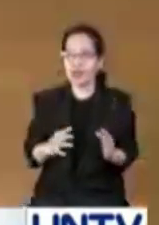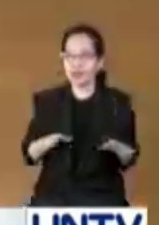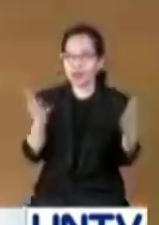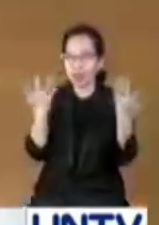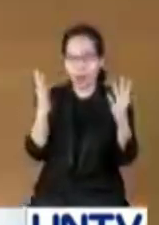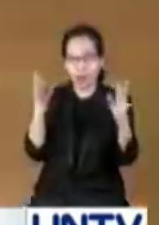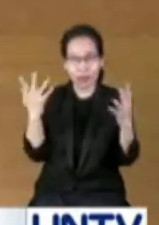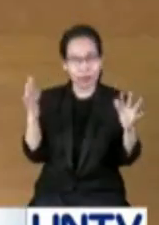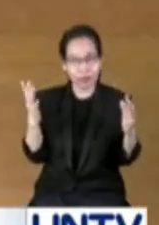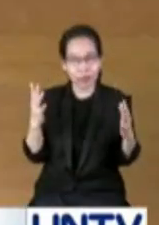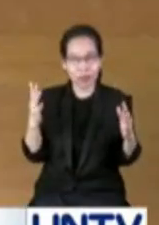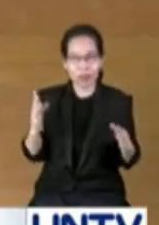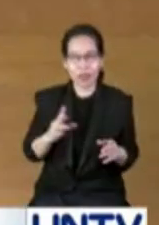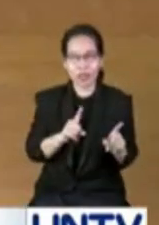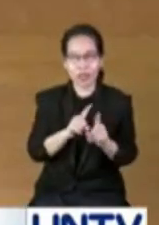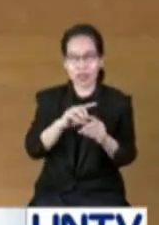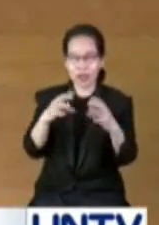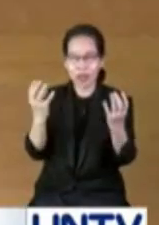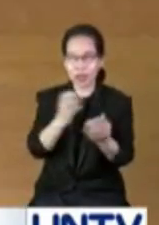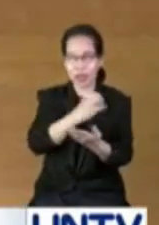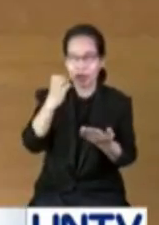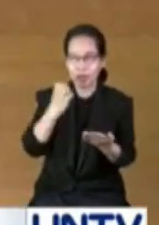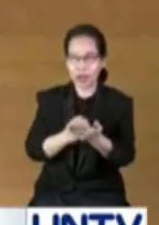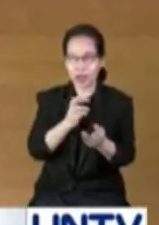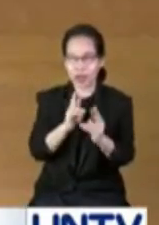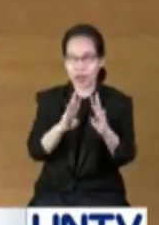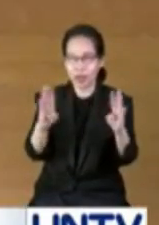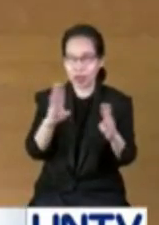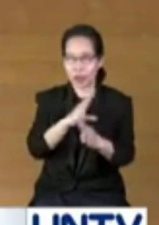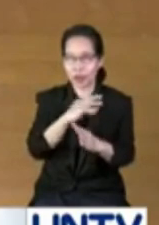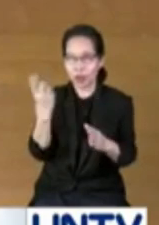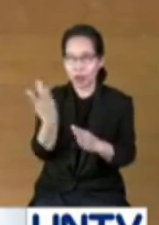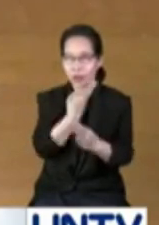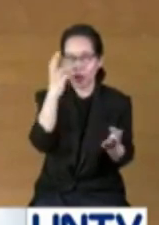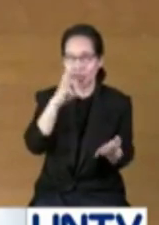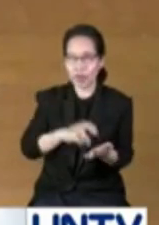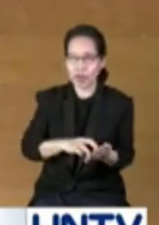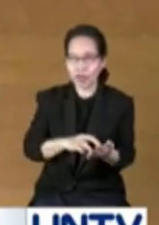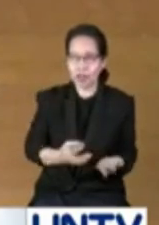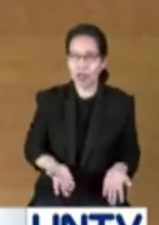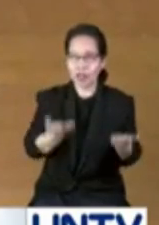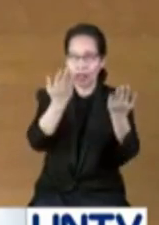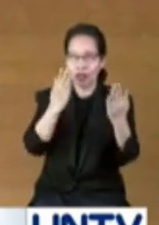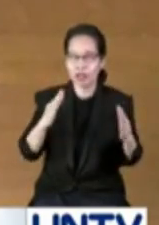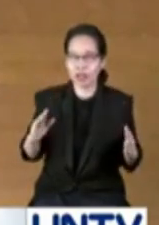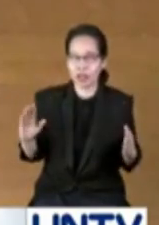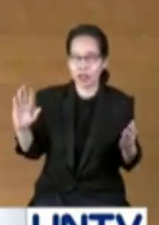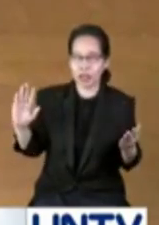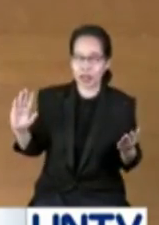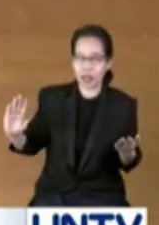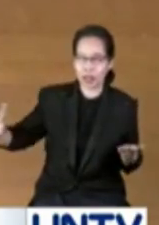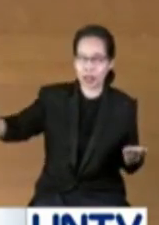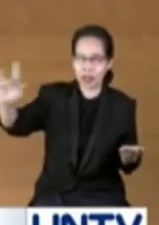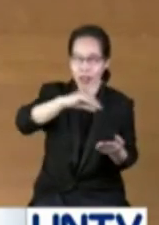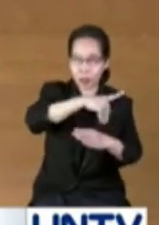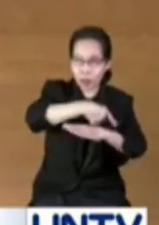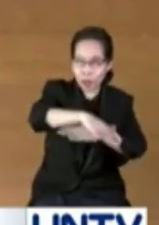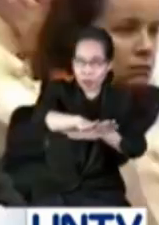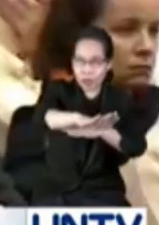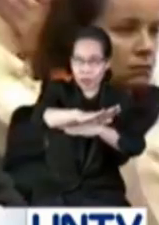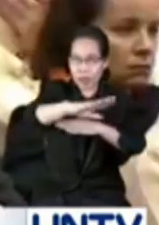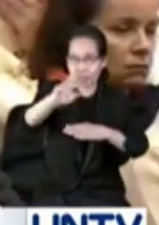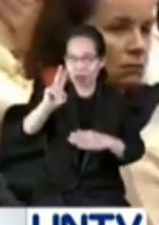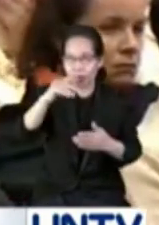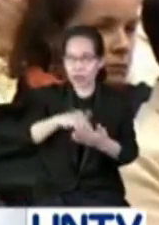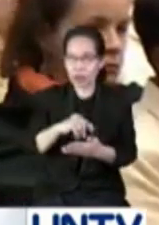As the world economy reopens, we are witnessing a rise in overseas Filipino deployment. In 2022,